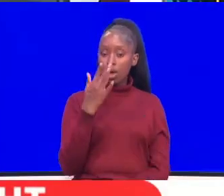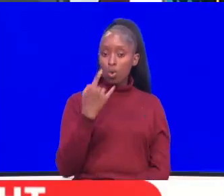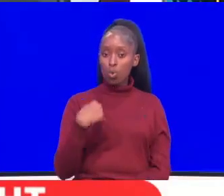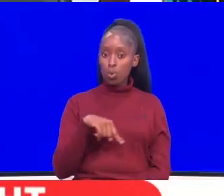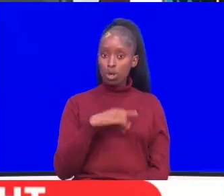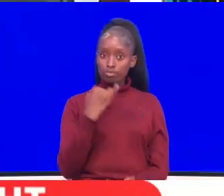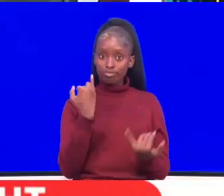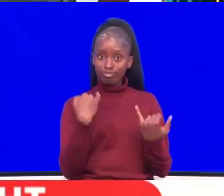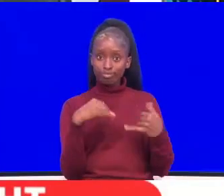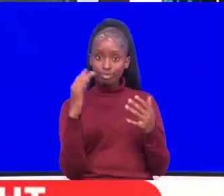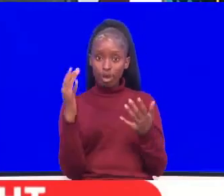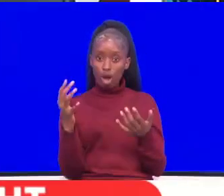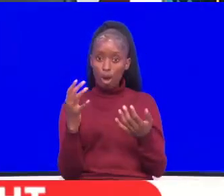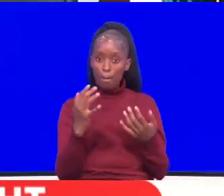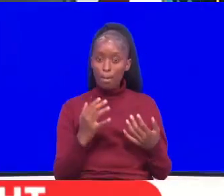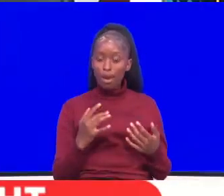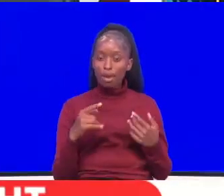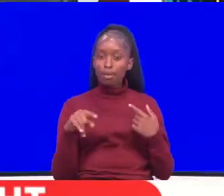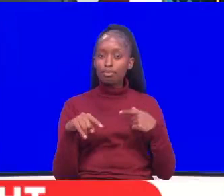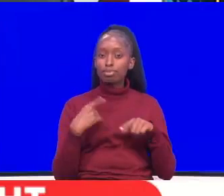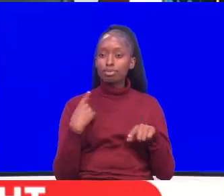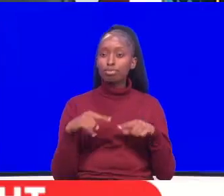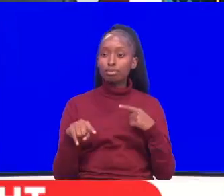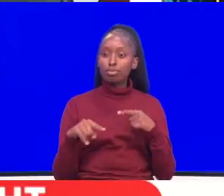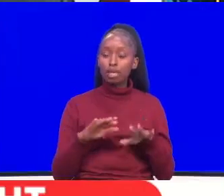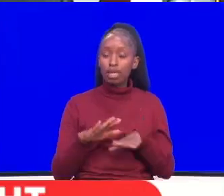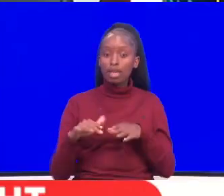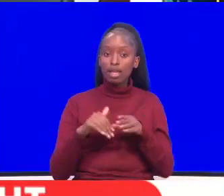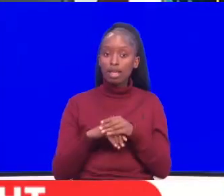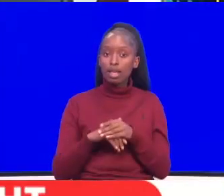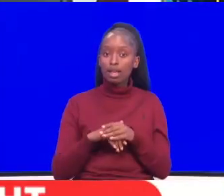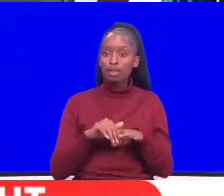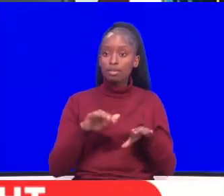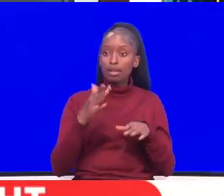bring the competitive sports within the estates in